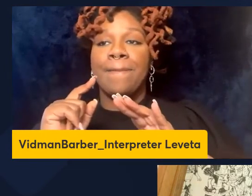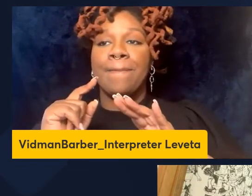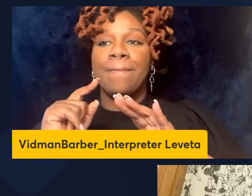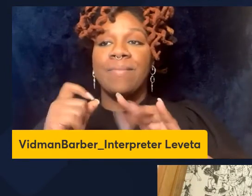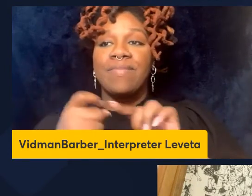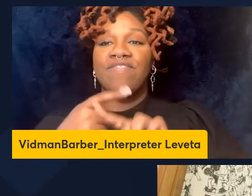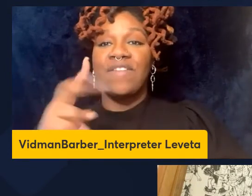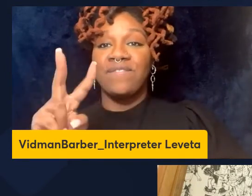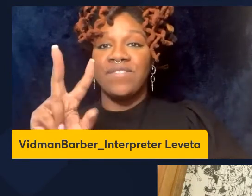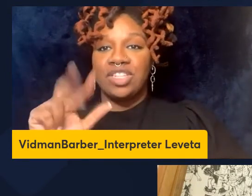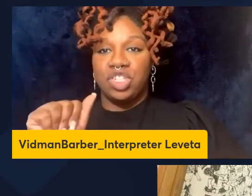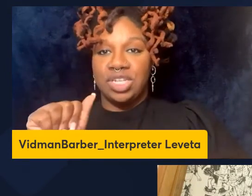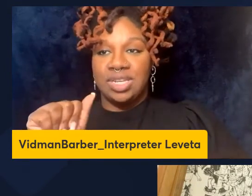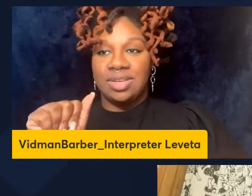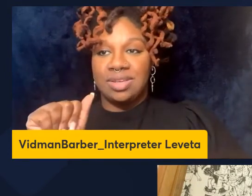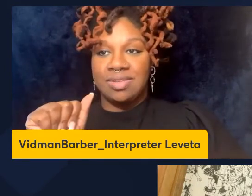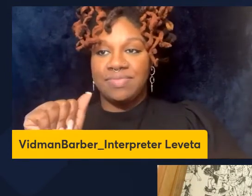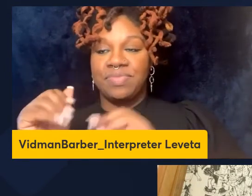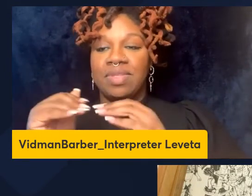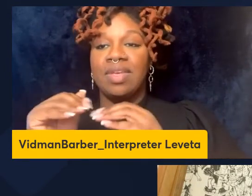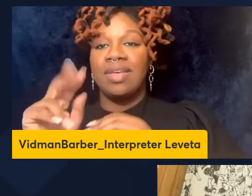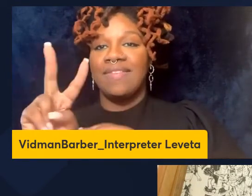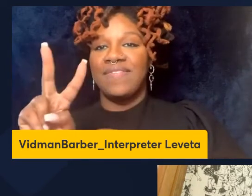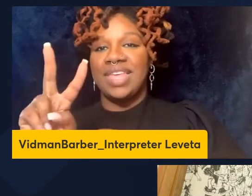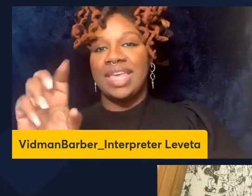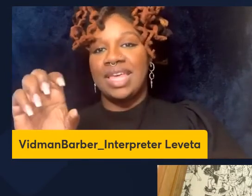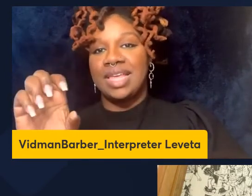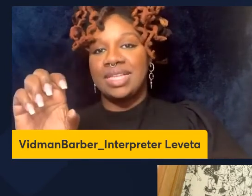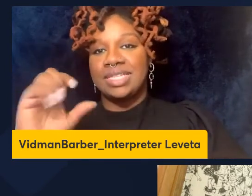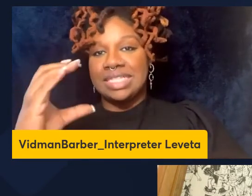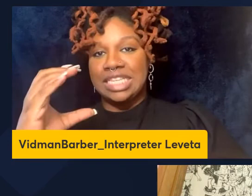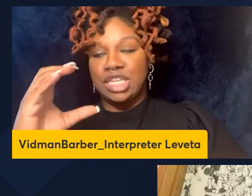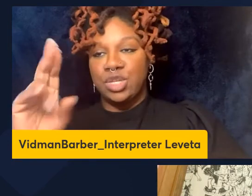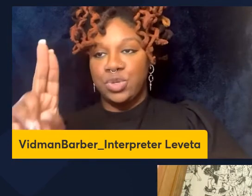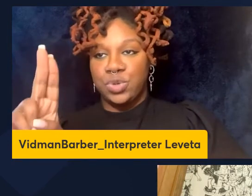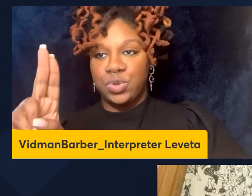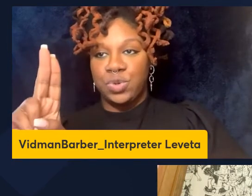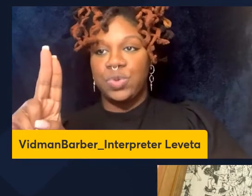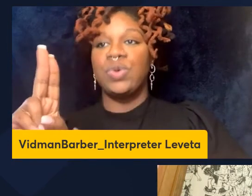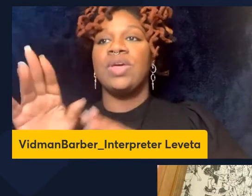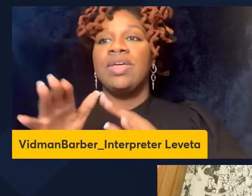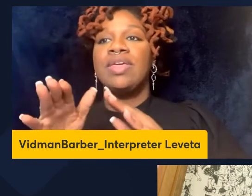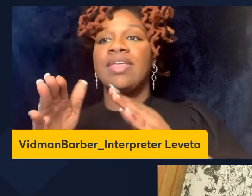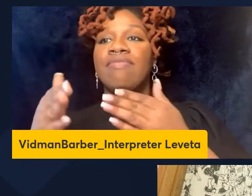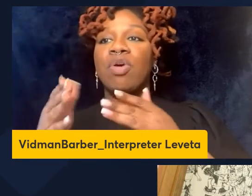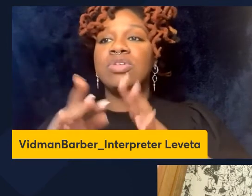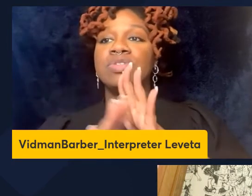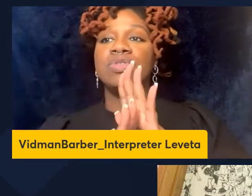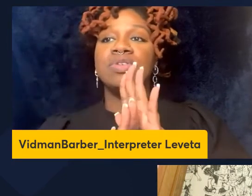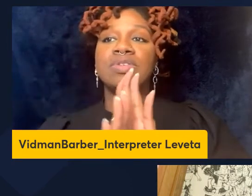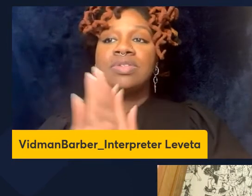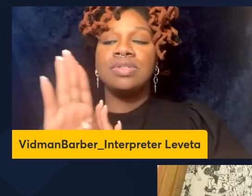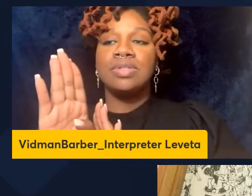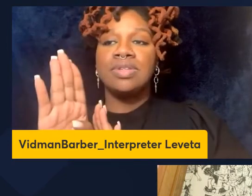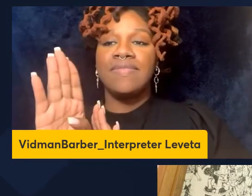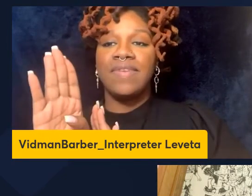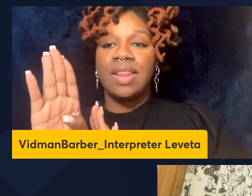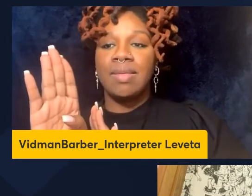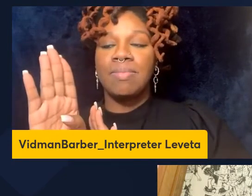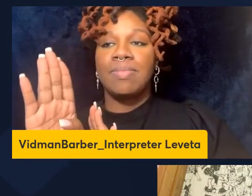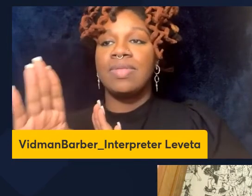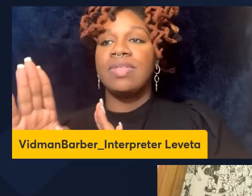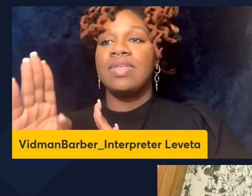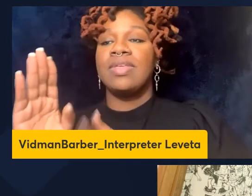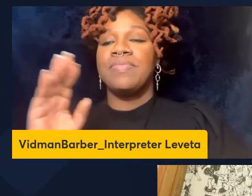Commonwealth University, VCU, where his dissertation was focused on developing immunomodulatory biomaterials. So